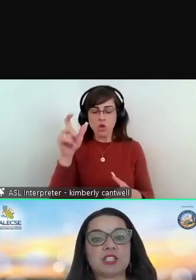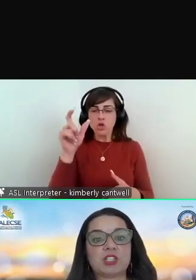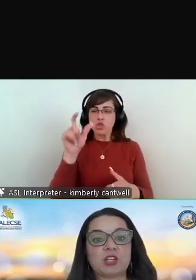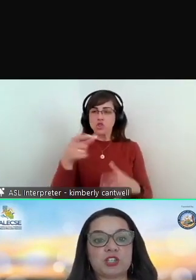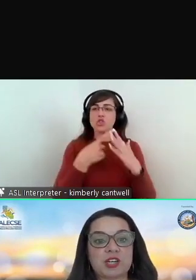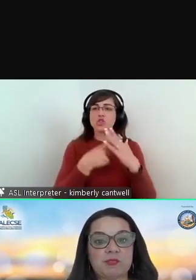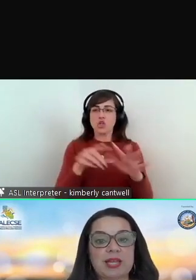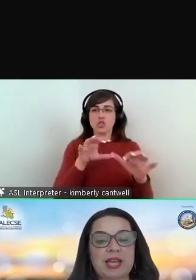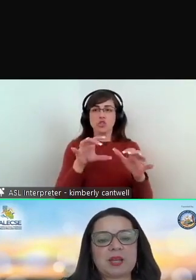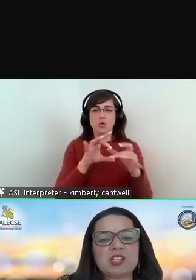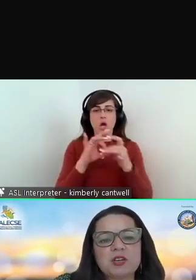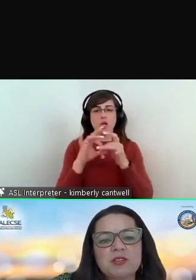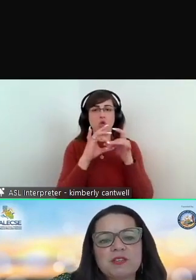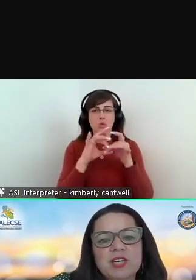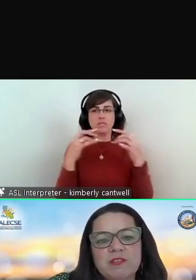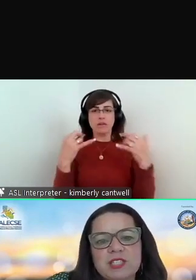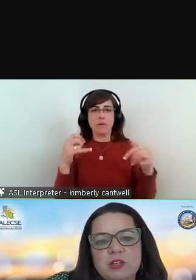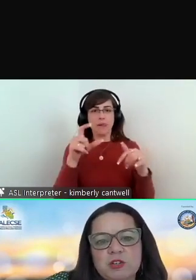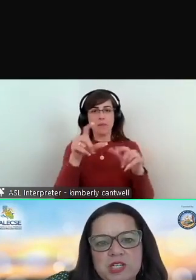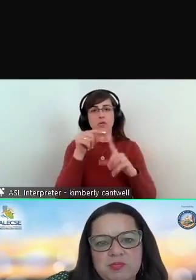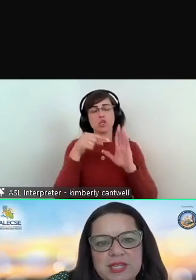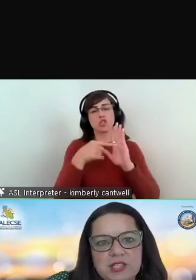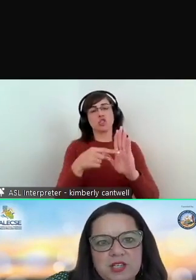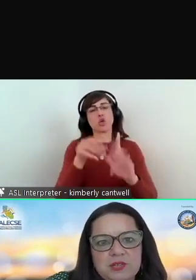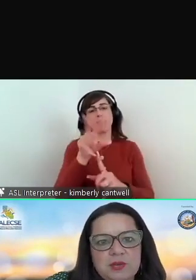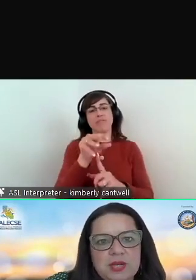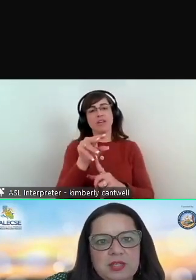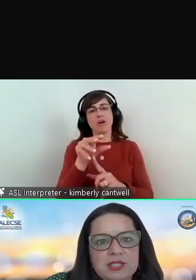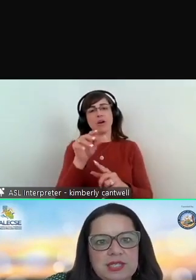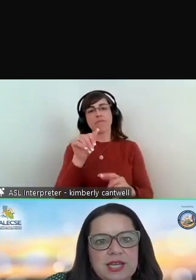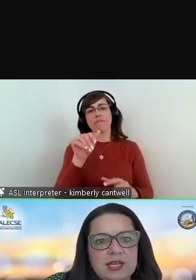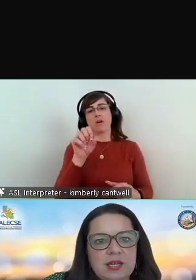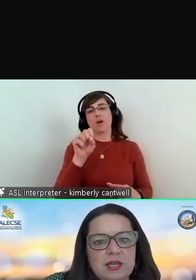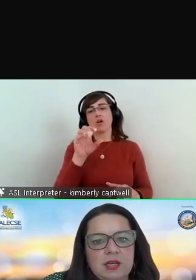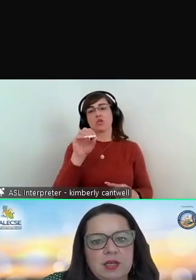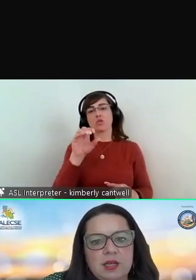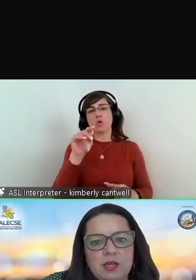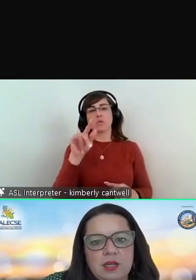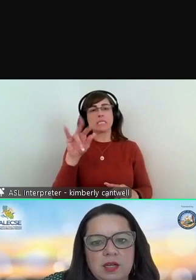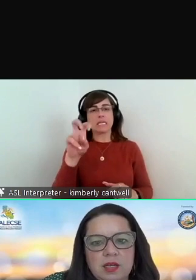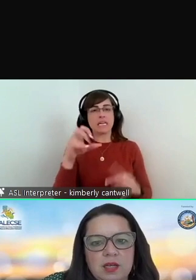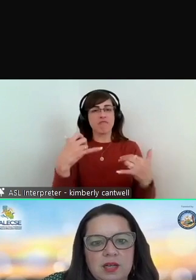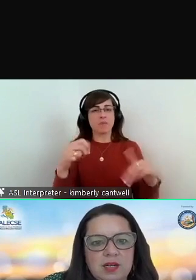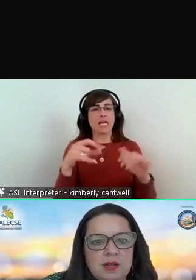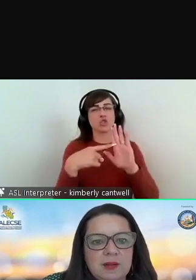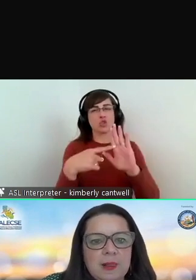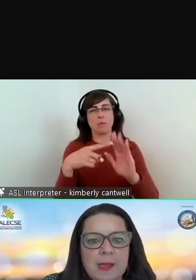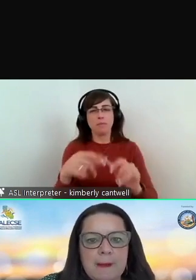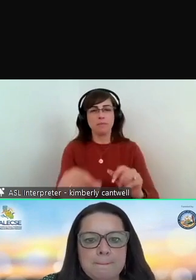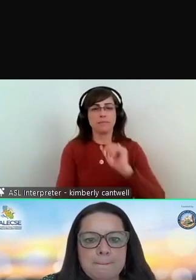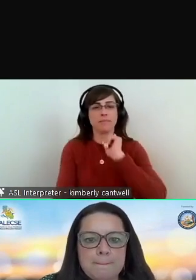to do associative play. I'm going to show the video of associative play so you see what it looks like.